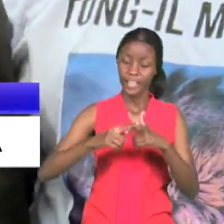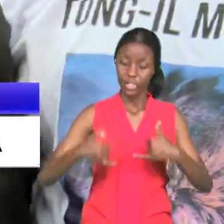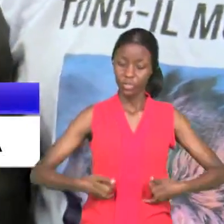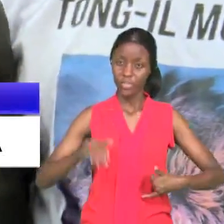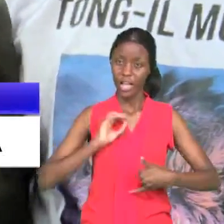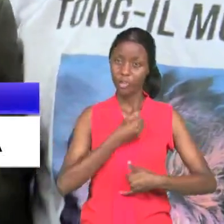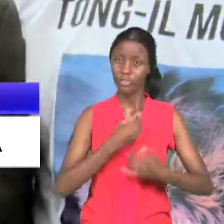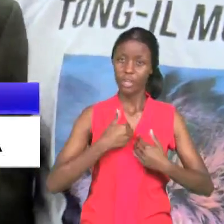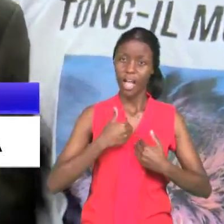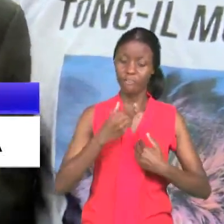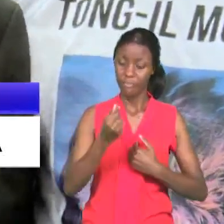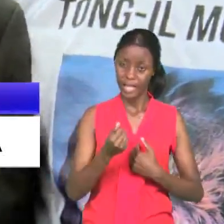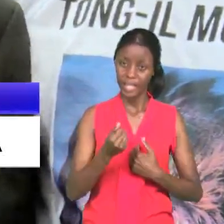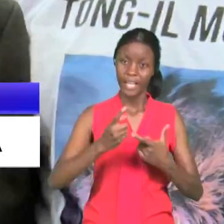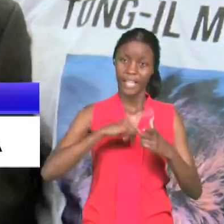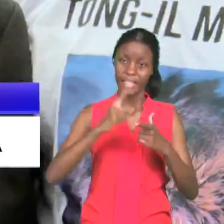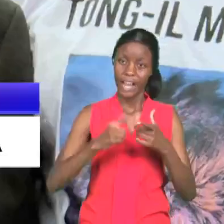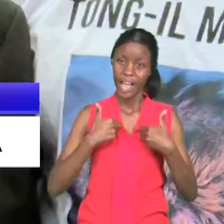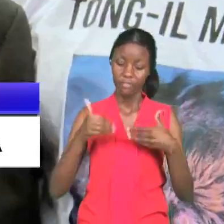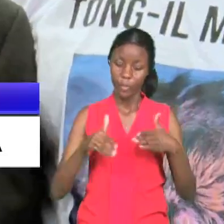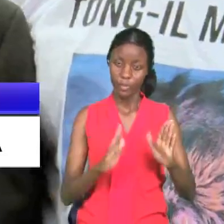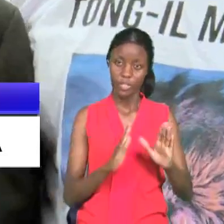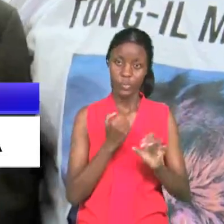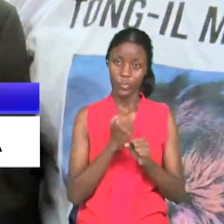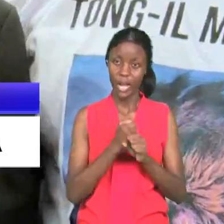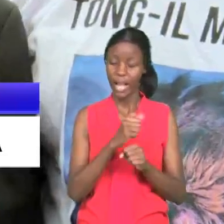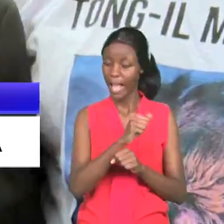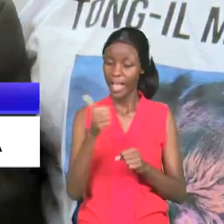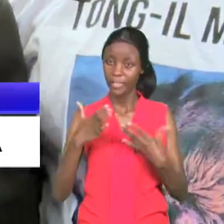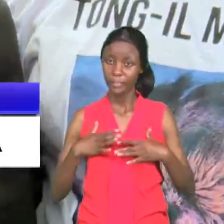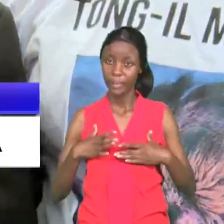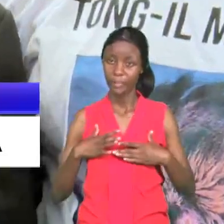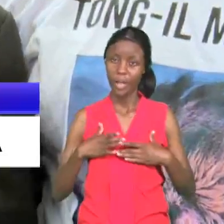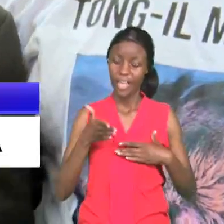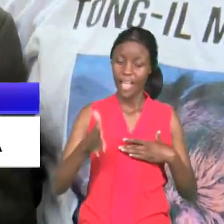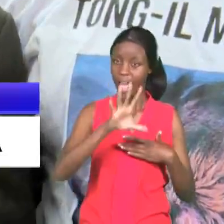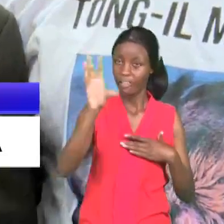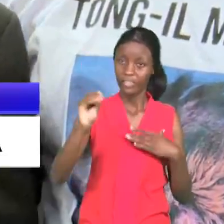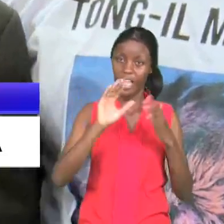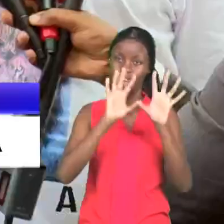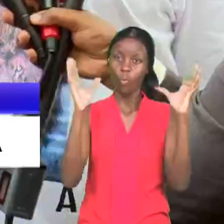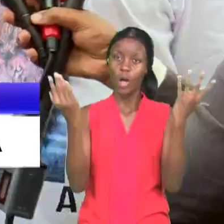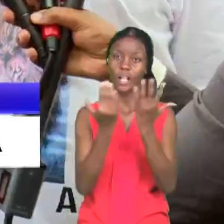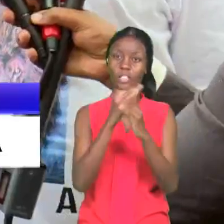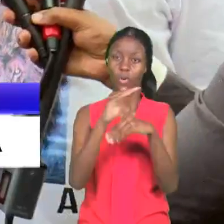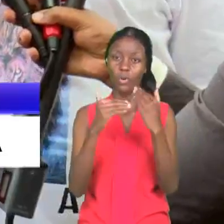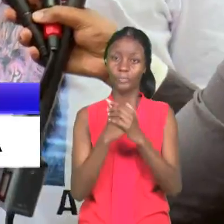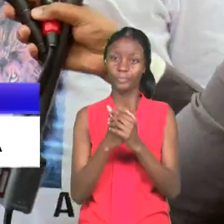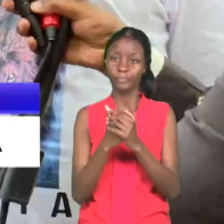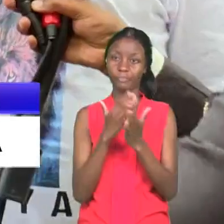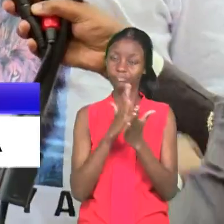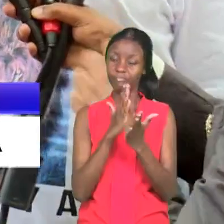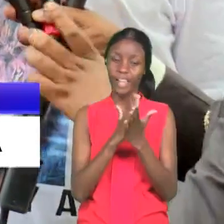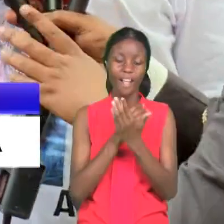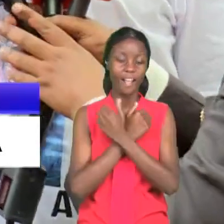kupata riziki na pia waweza kupata nafasi ya kucheza na wenzao Afrika na hata dunia kote. We admire the